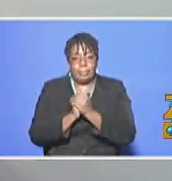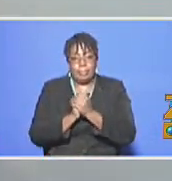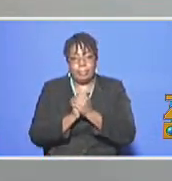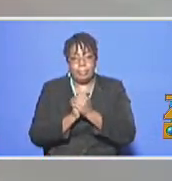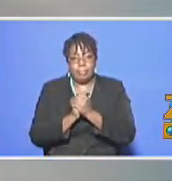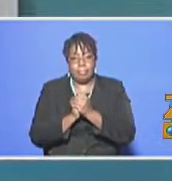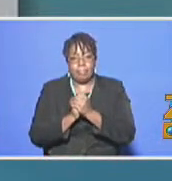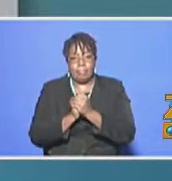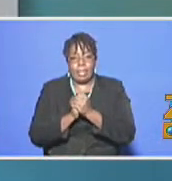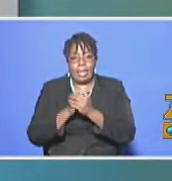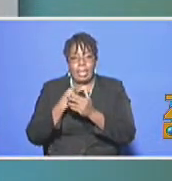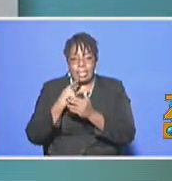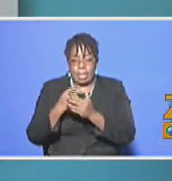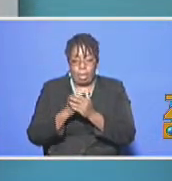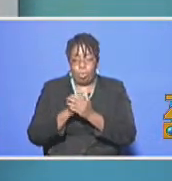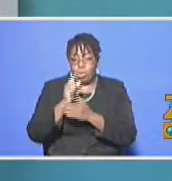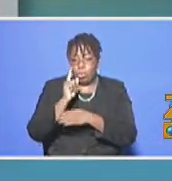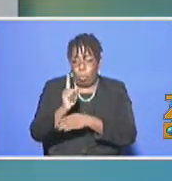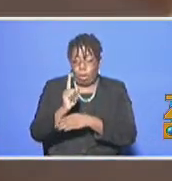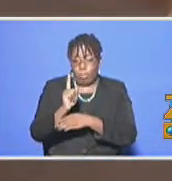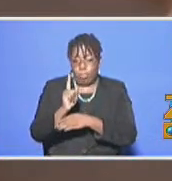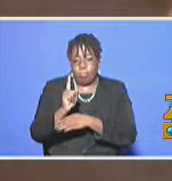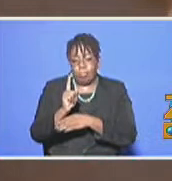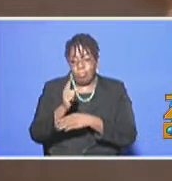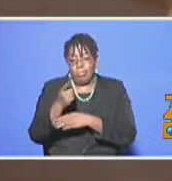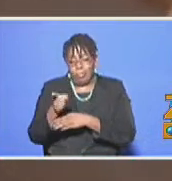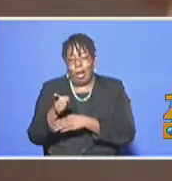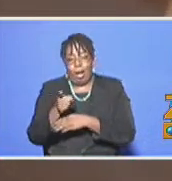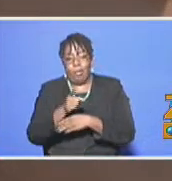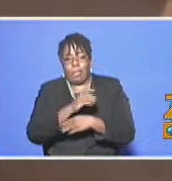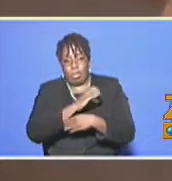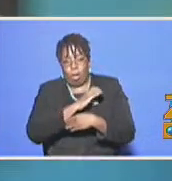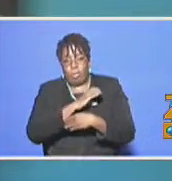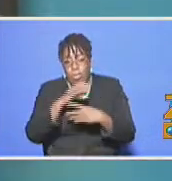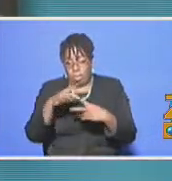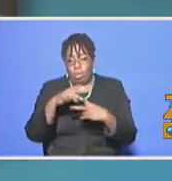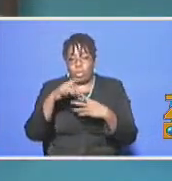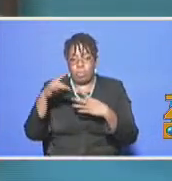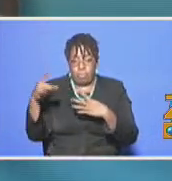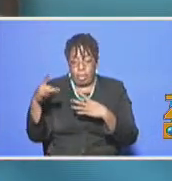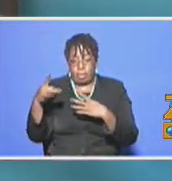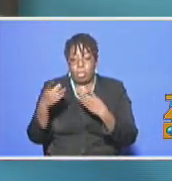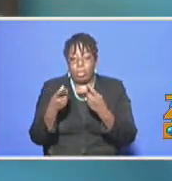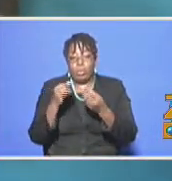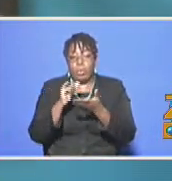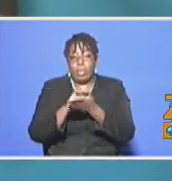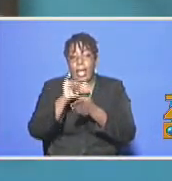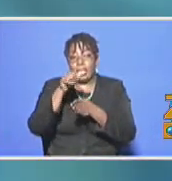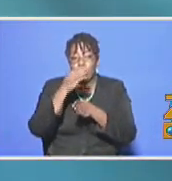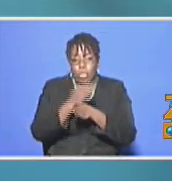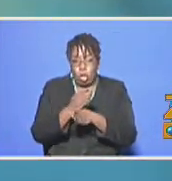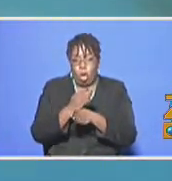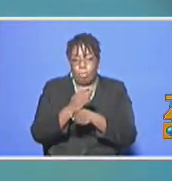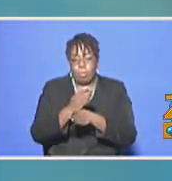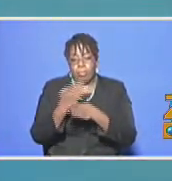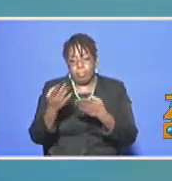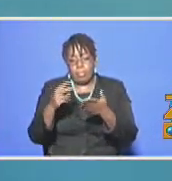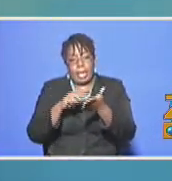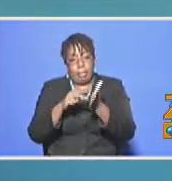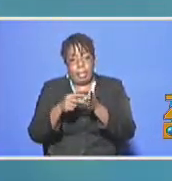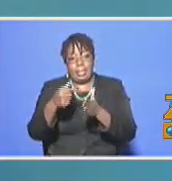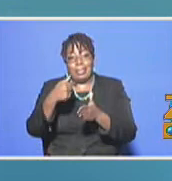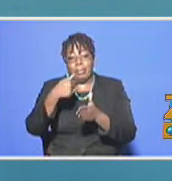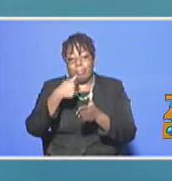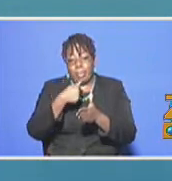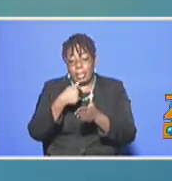I was, of all the officers in the force, especially selected to do that job, it meant to me